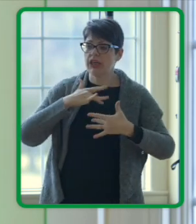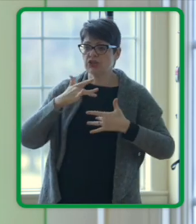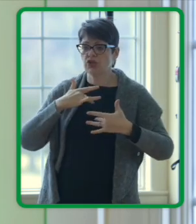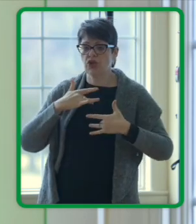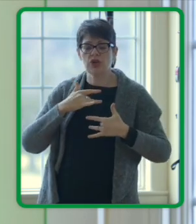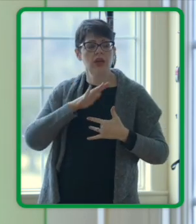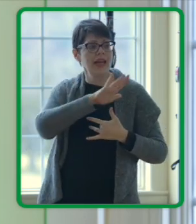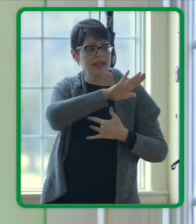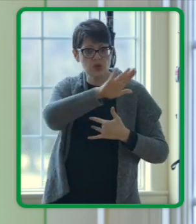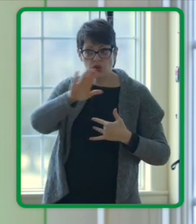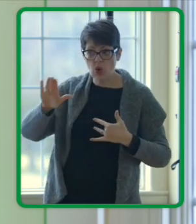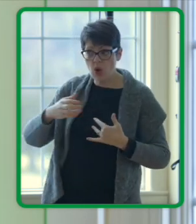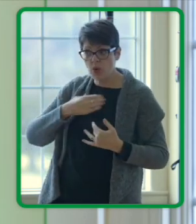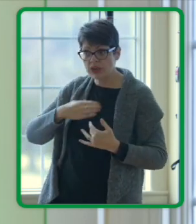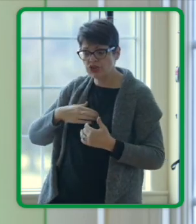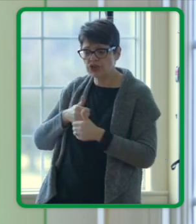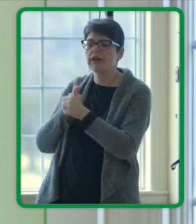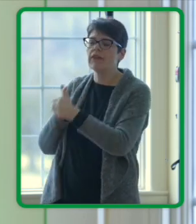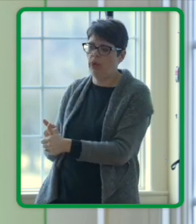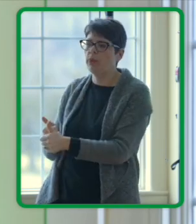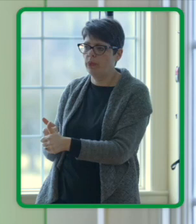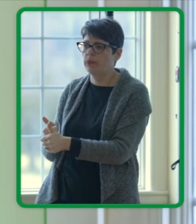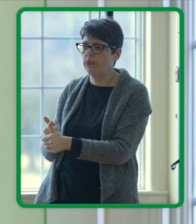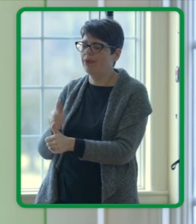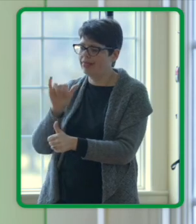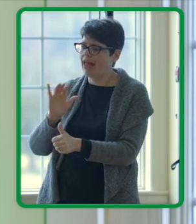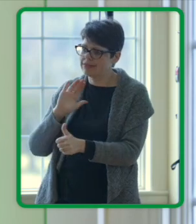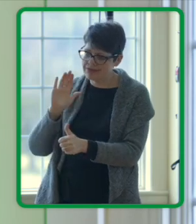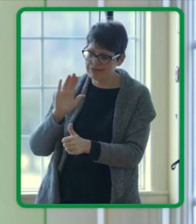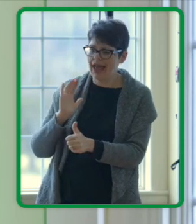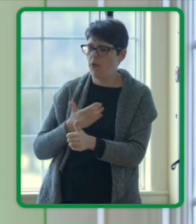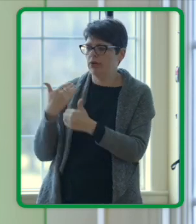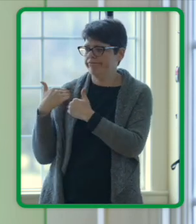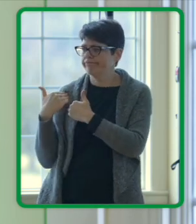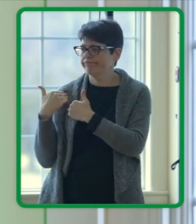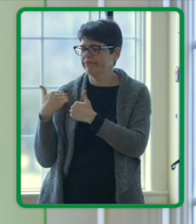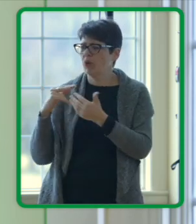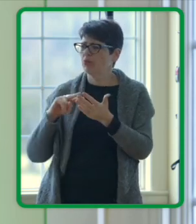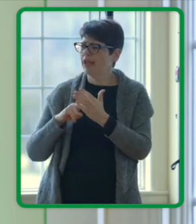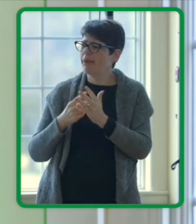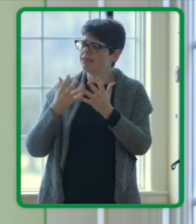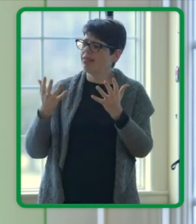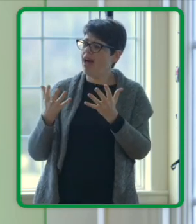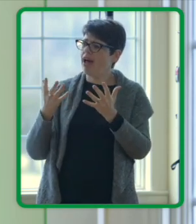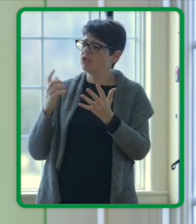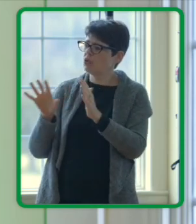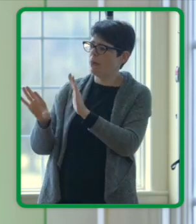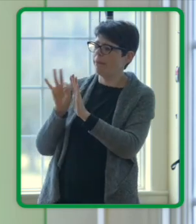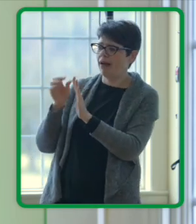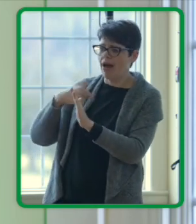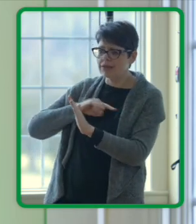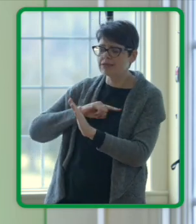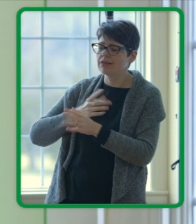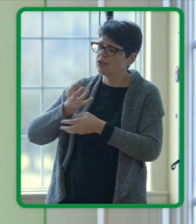members, of you, as the main focus. And it means a lot to have you place your trust in